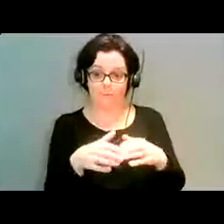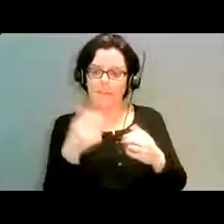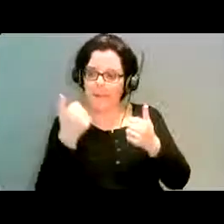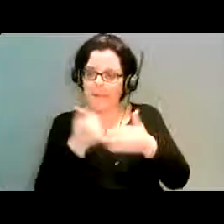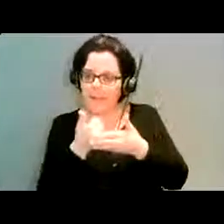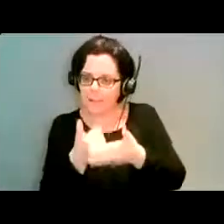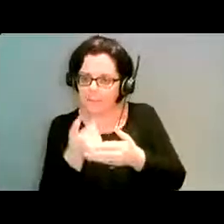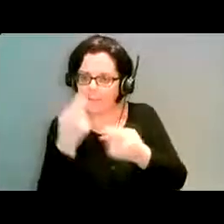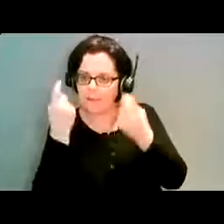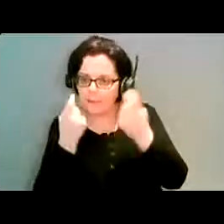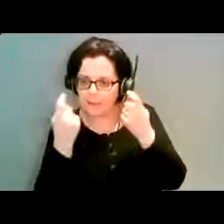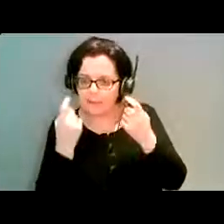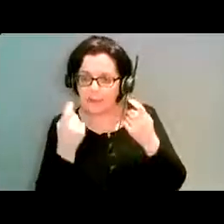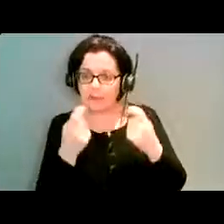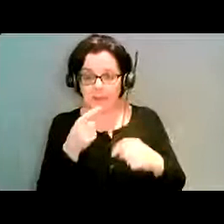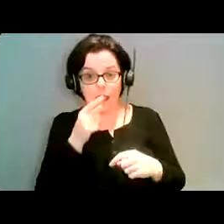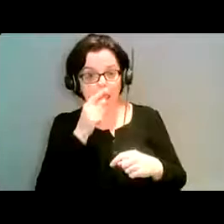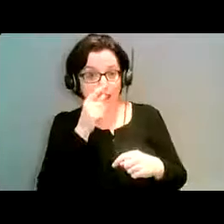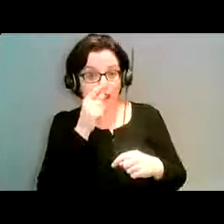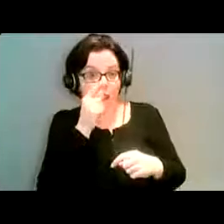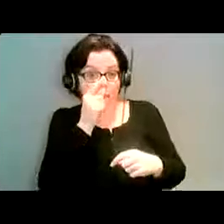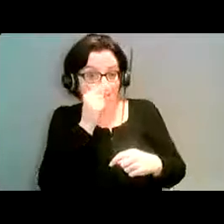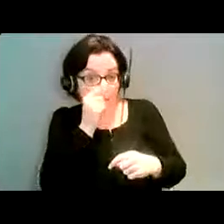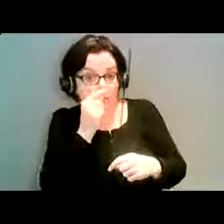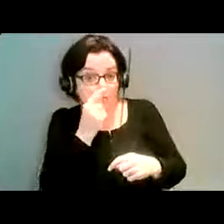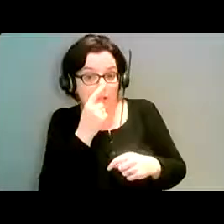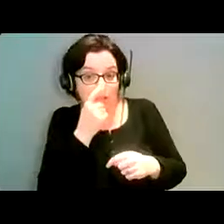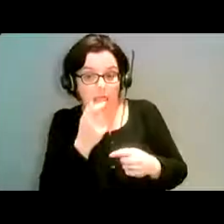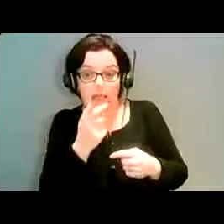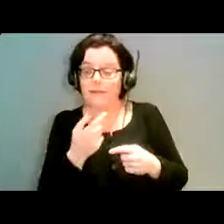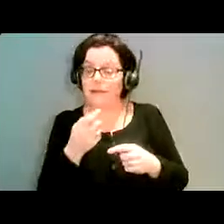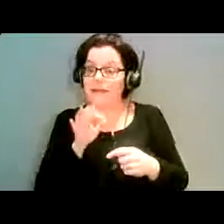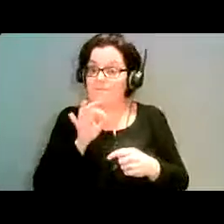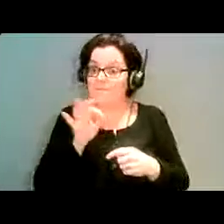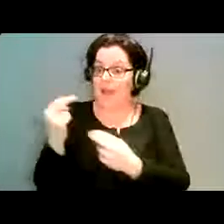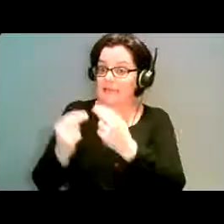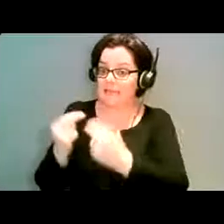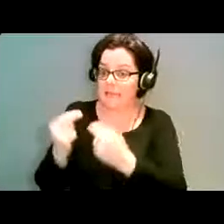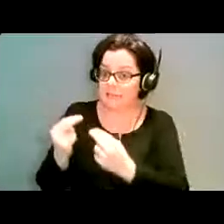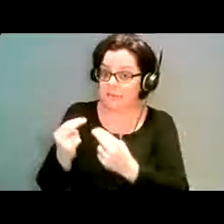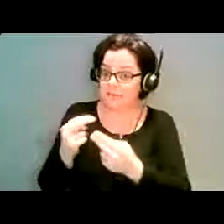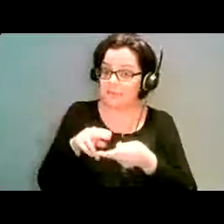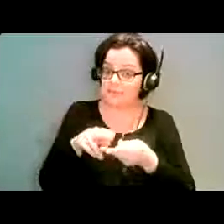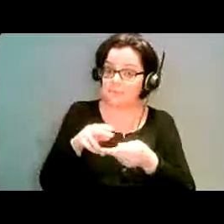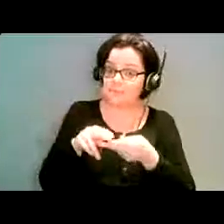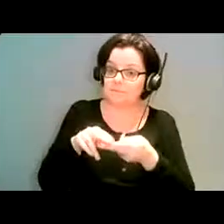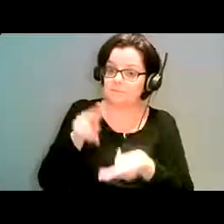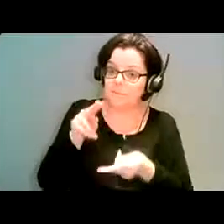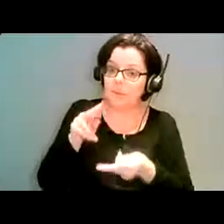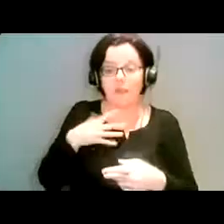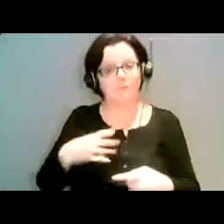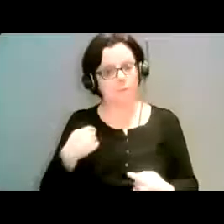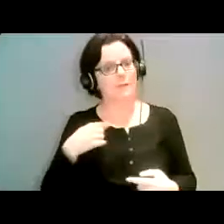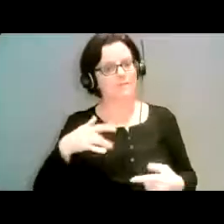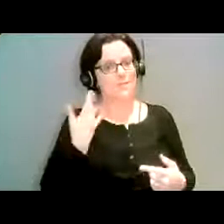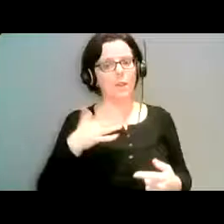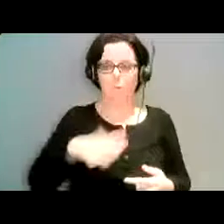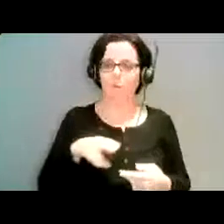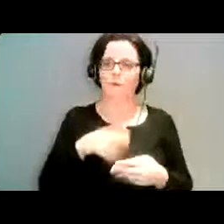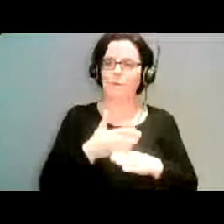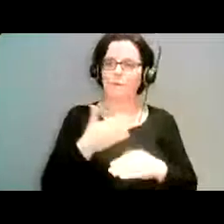how likely you are to get more, because obviously if you think you need more, it doesn't mean that you will get more. So